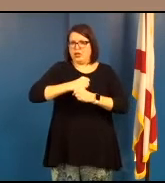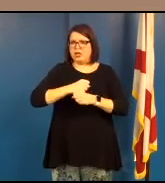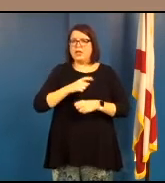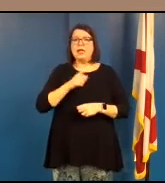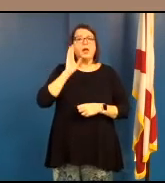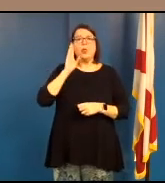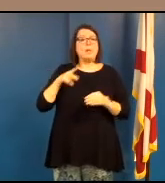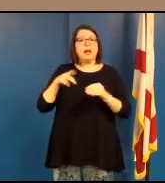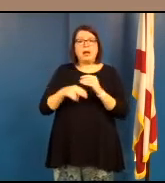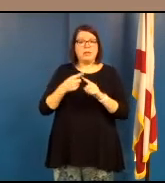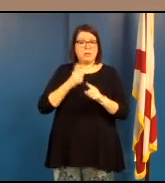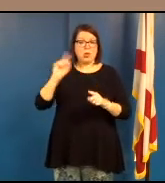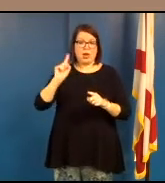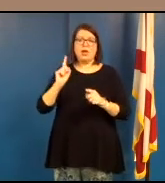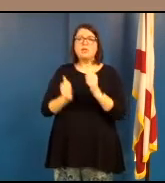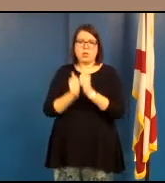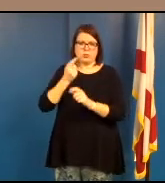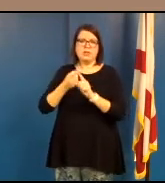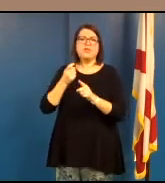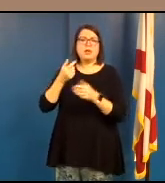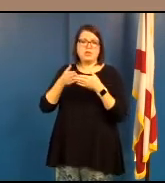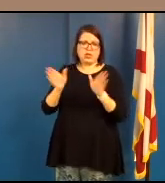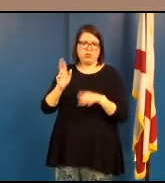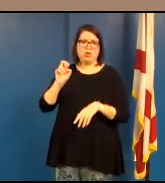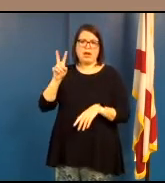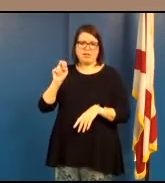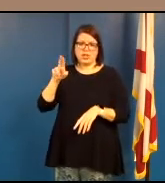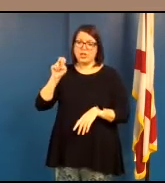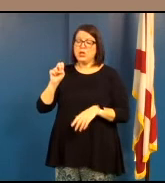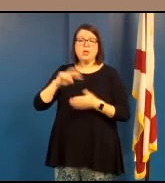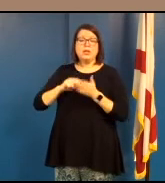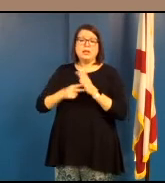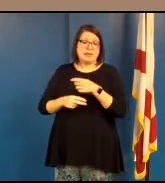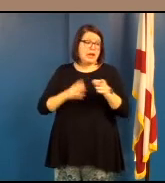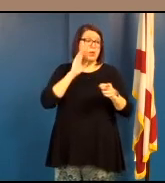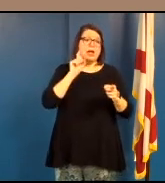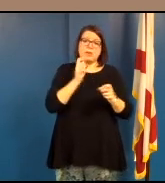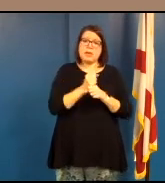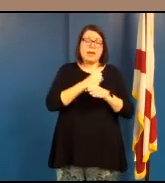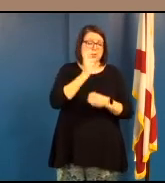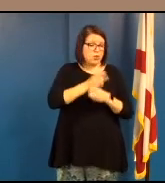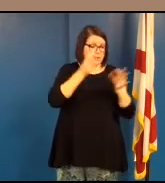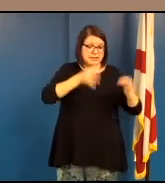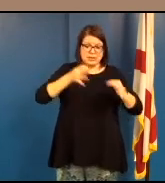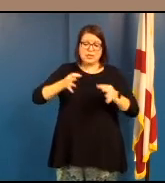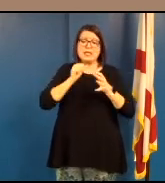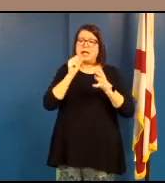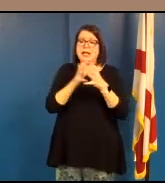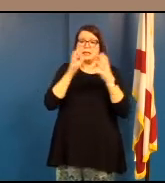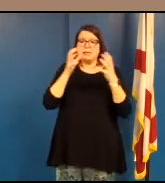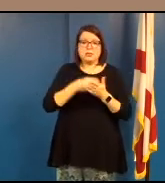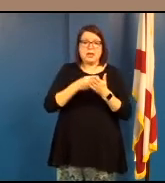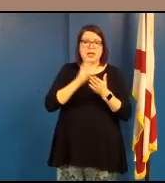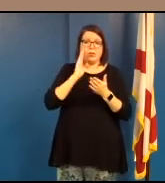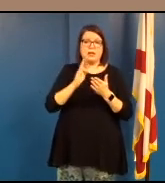And it's going to make them make some very hard decisions. They're not going to be able to send as much money home to their local districts. But that